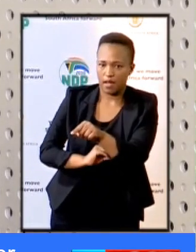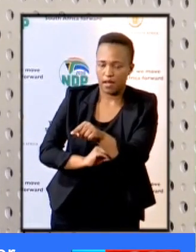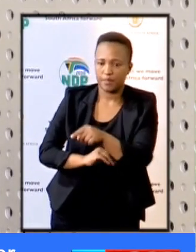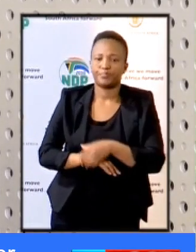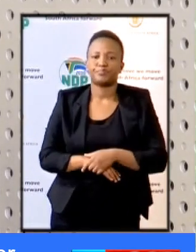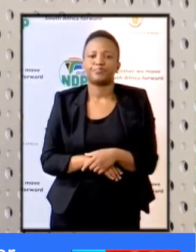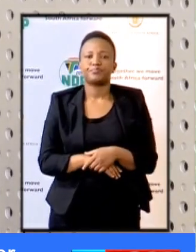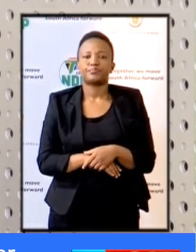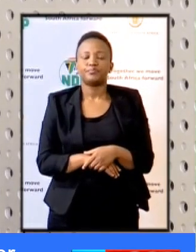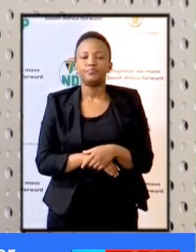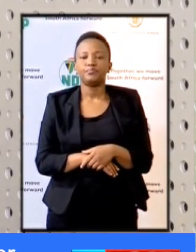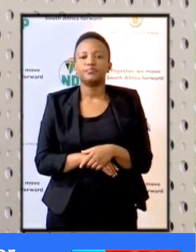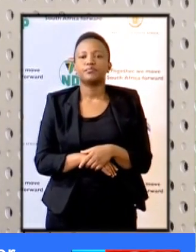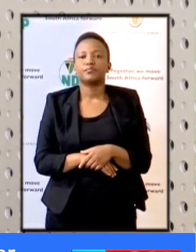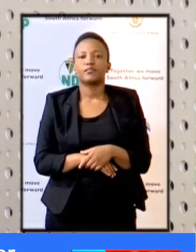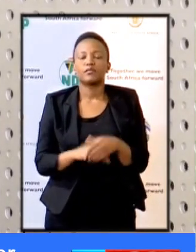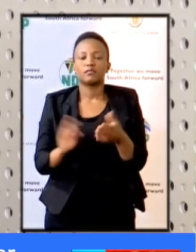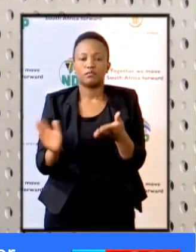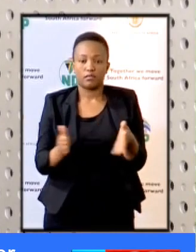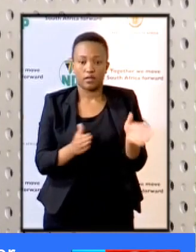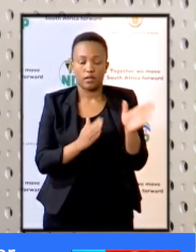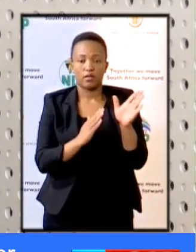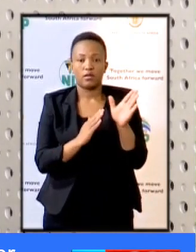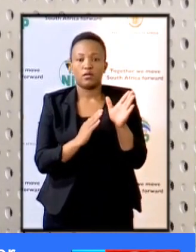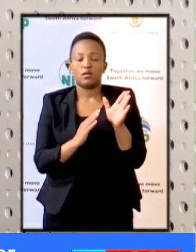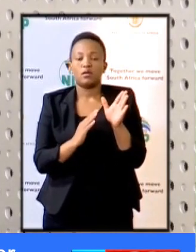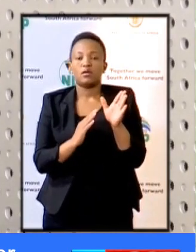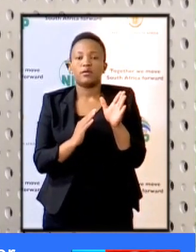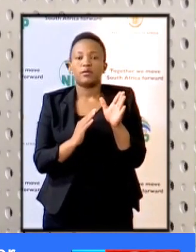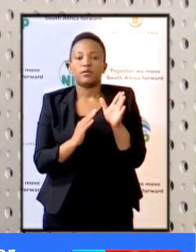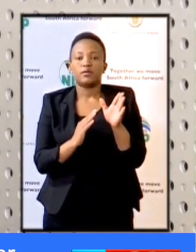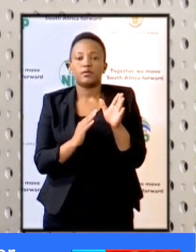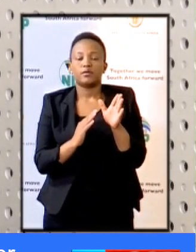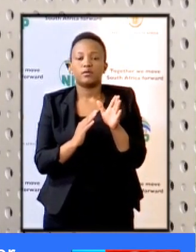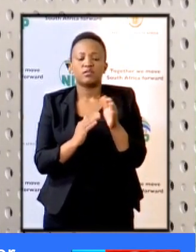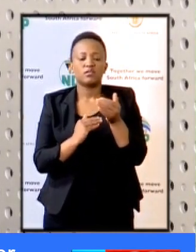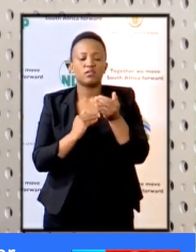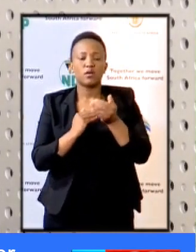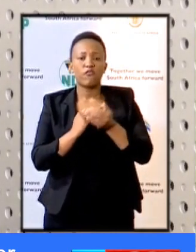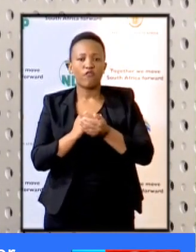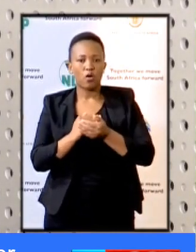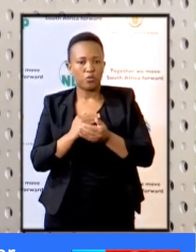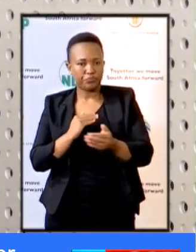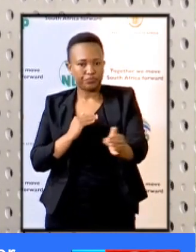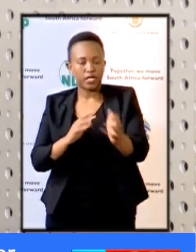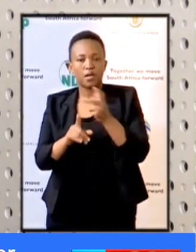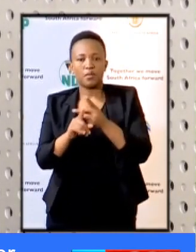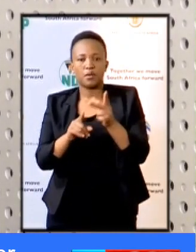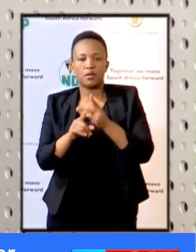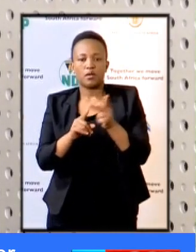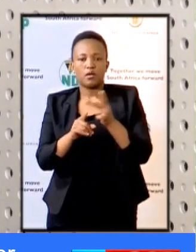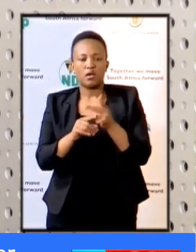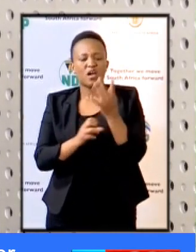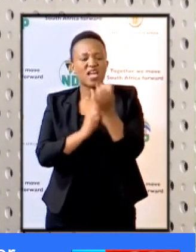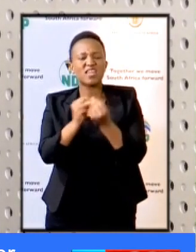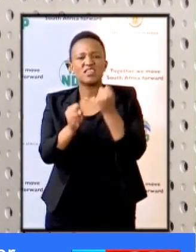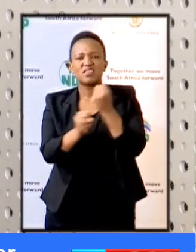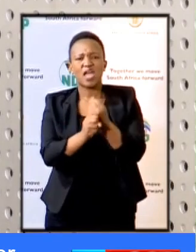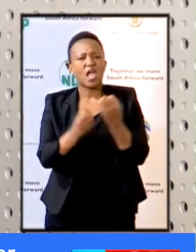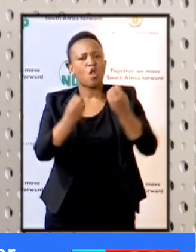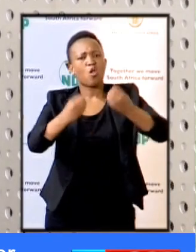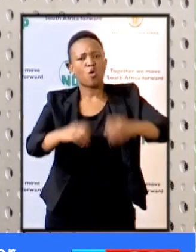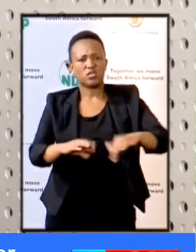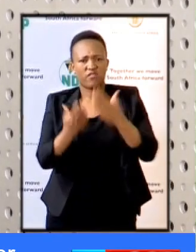Again, in preparing for the protection of the year, we've also had a work stream looking on the